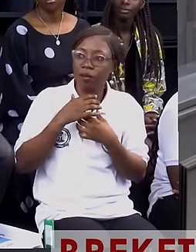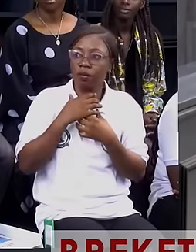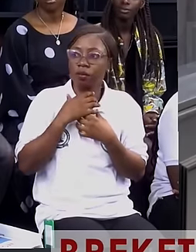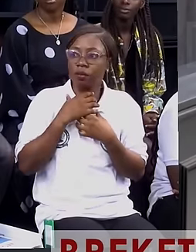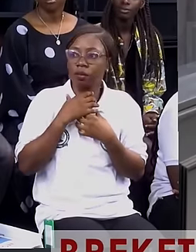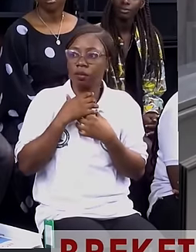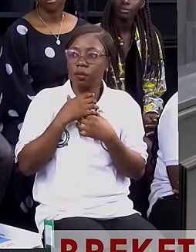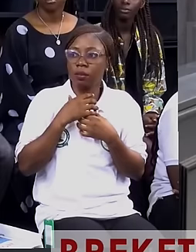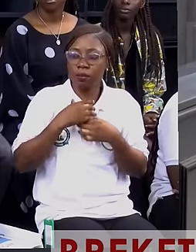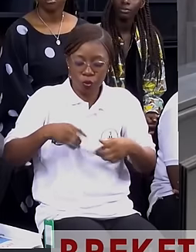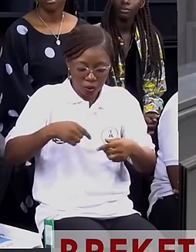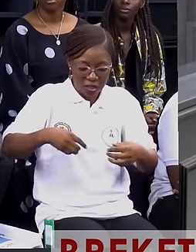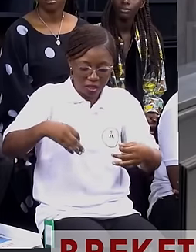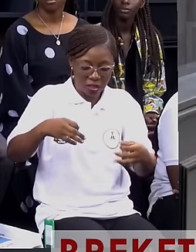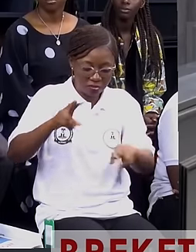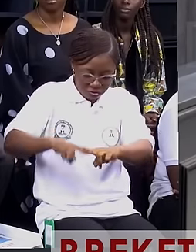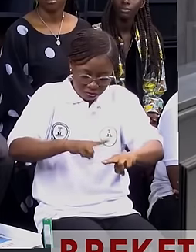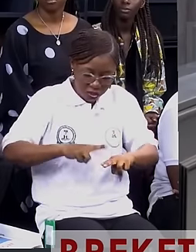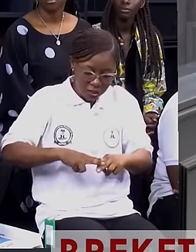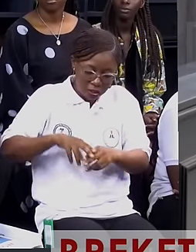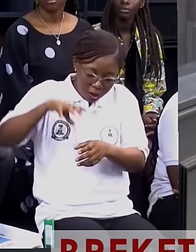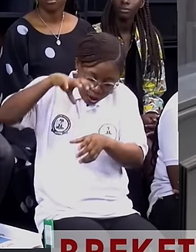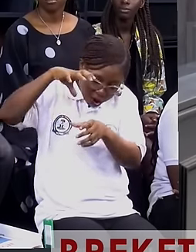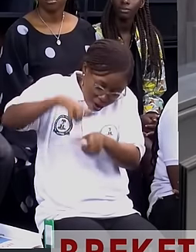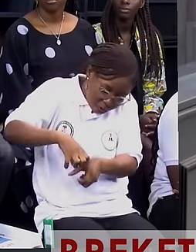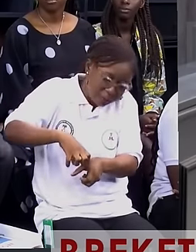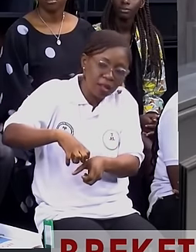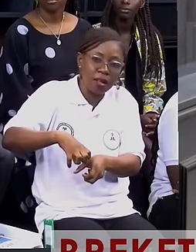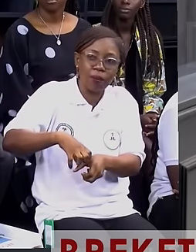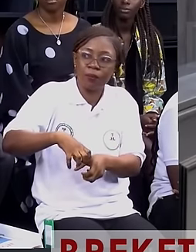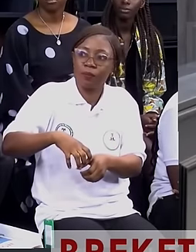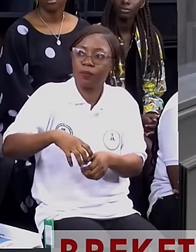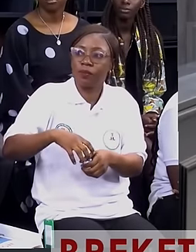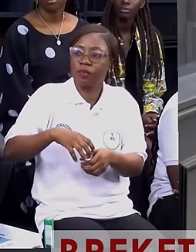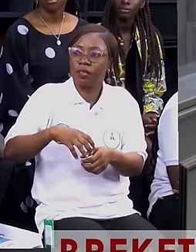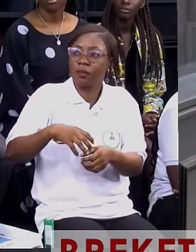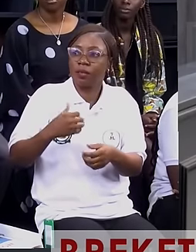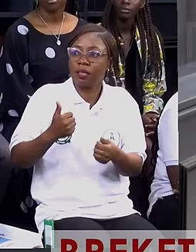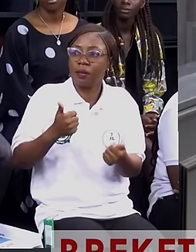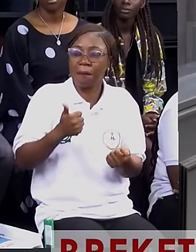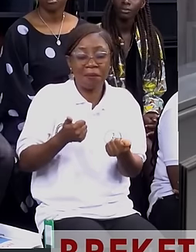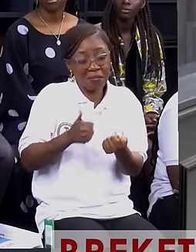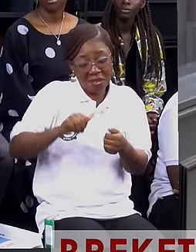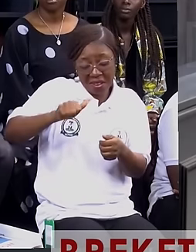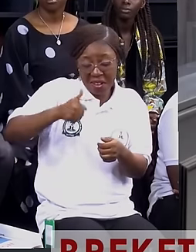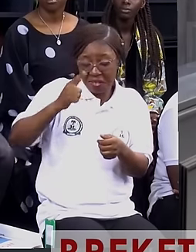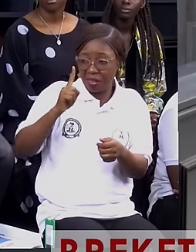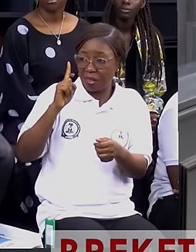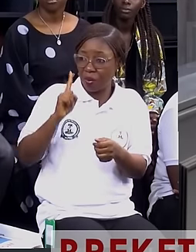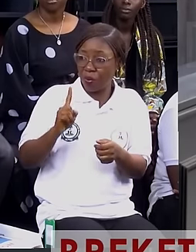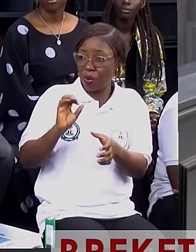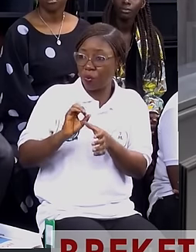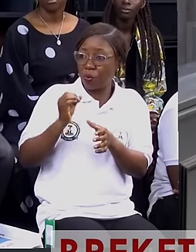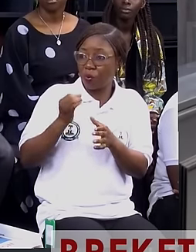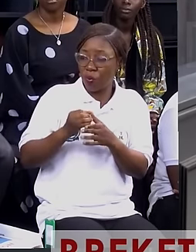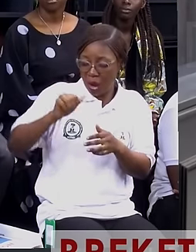down between the seats. Now held me down. So, whether they carry another one, because all the one came